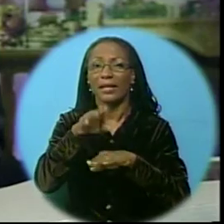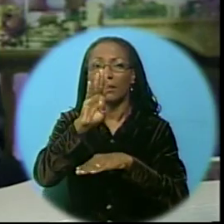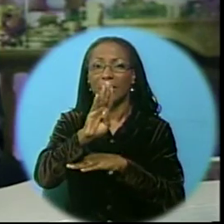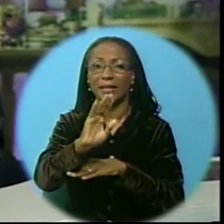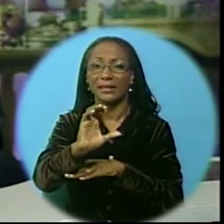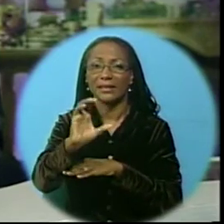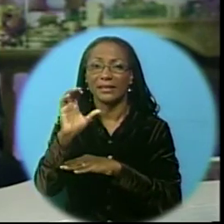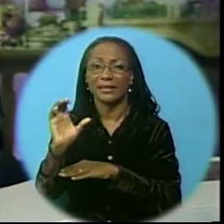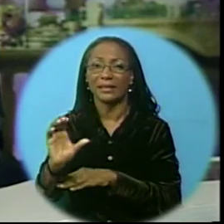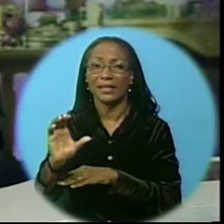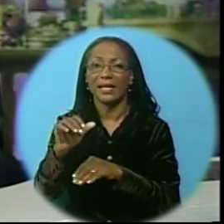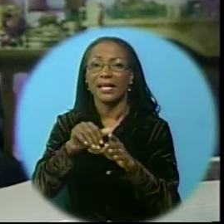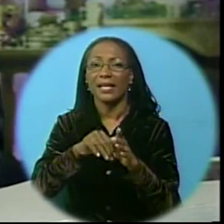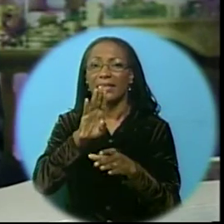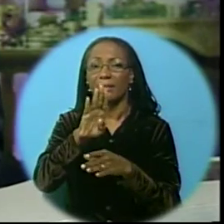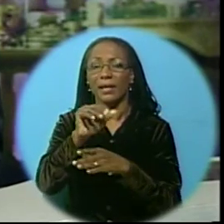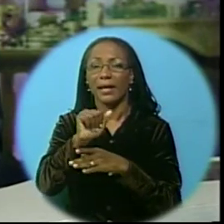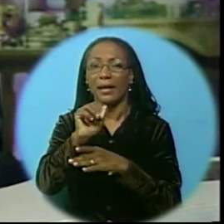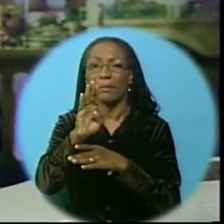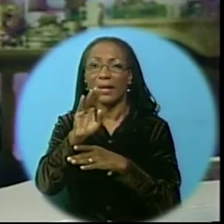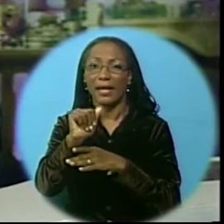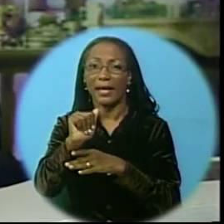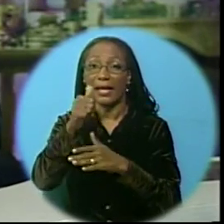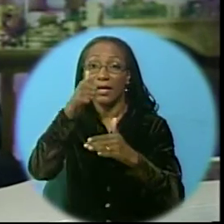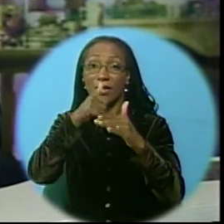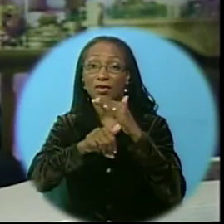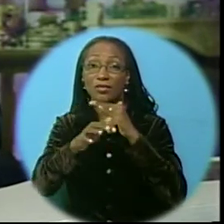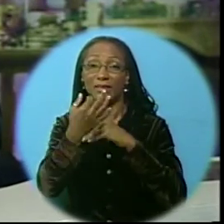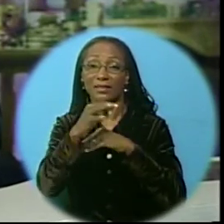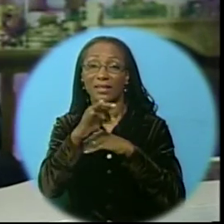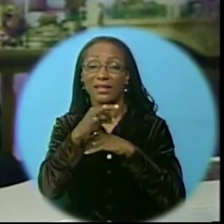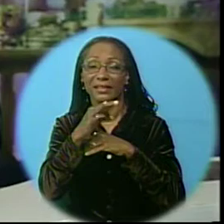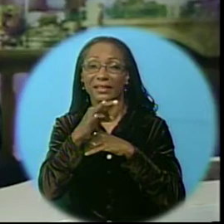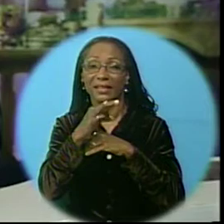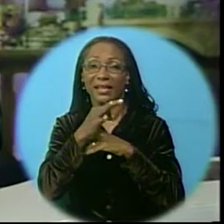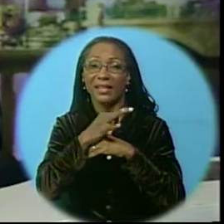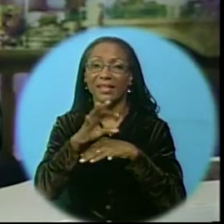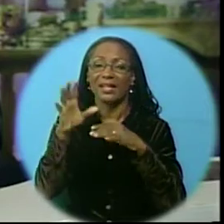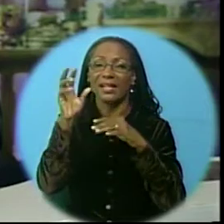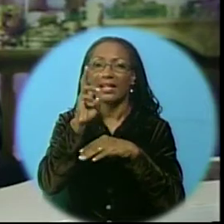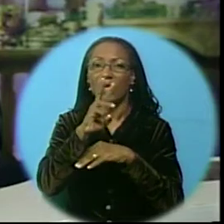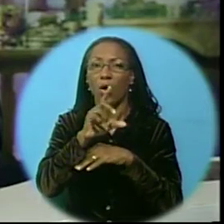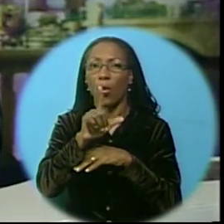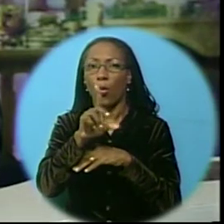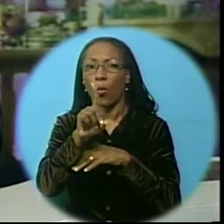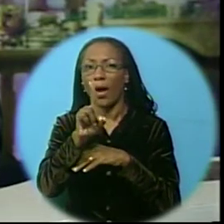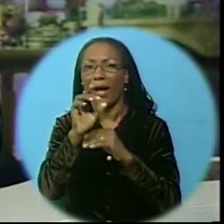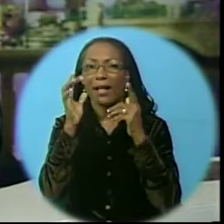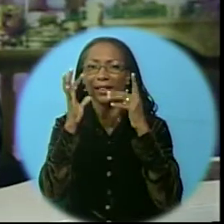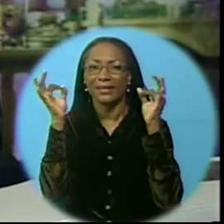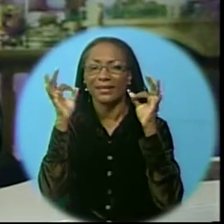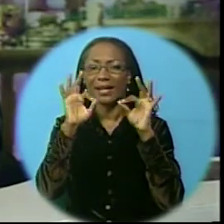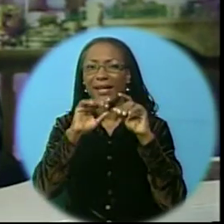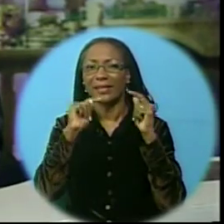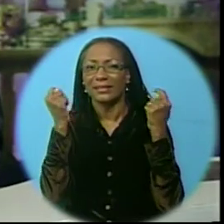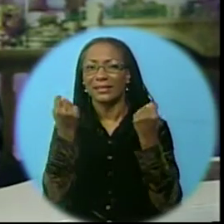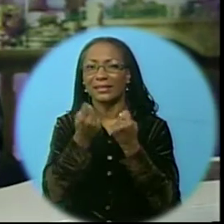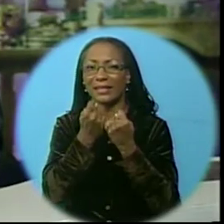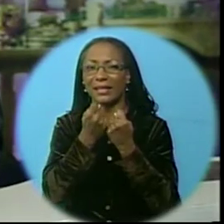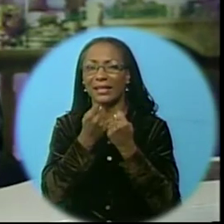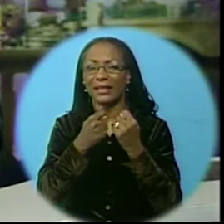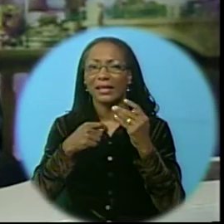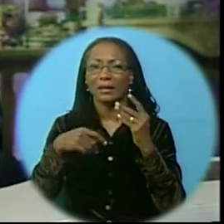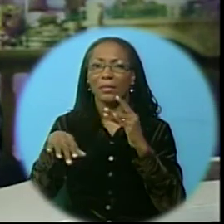BABA Under-19 competition, Wildcats were pushed all the way by Warriors before pulling off the exciting title victory by